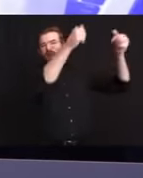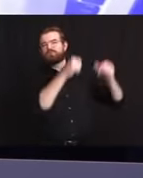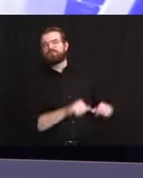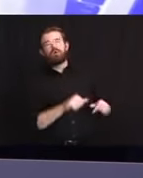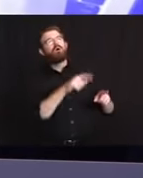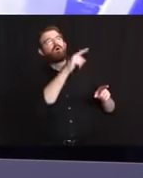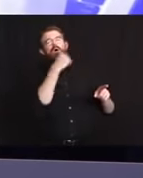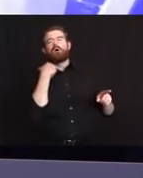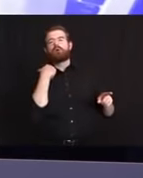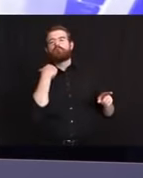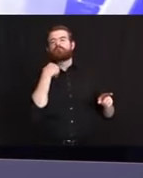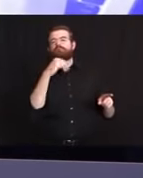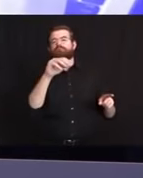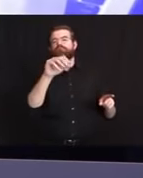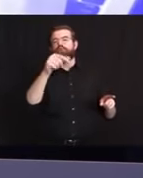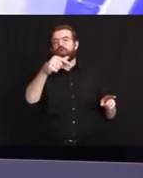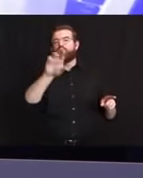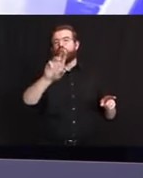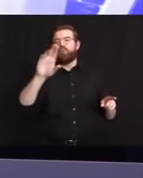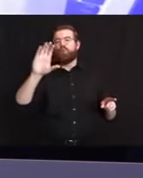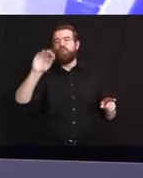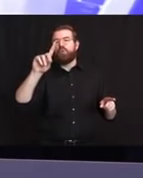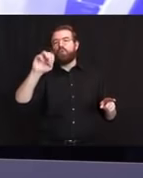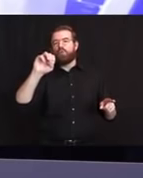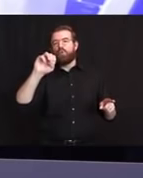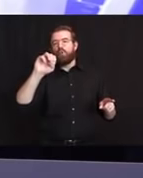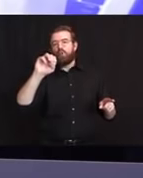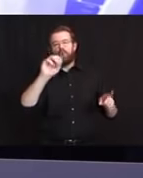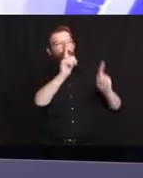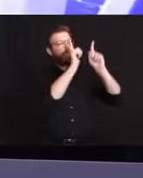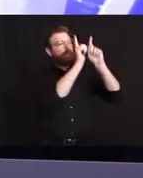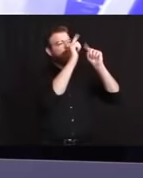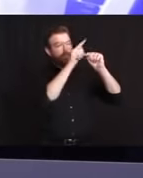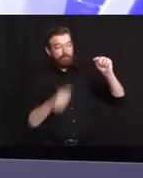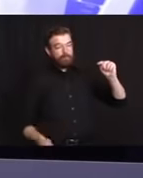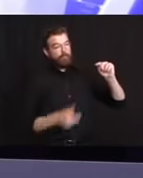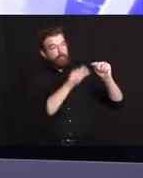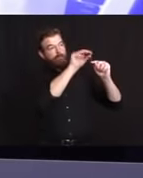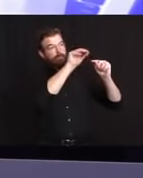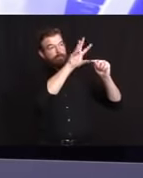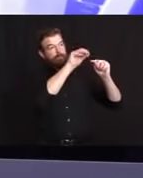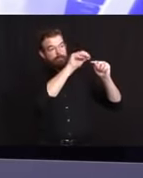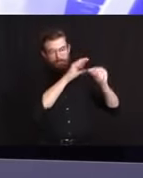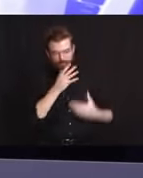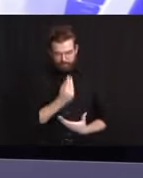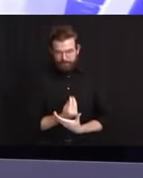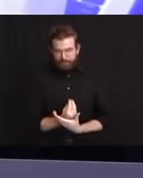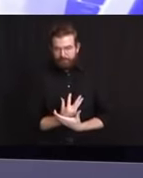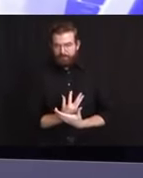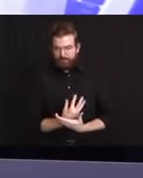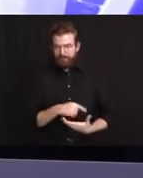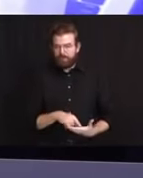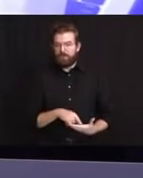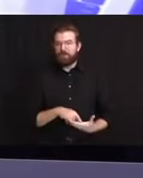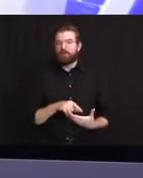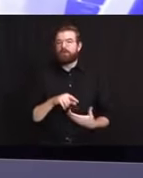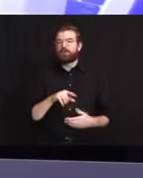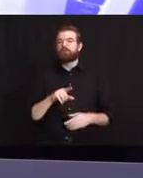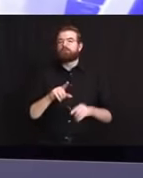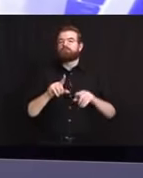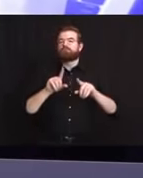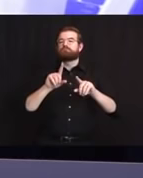will call the traveler to remind them of the request to self-quarantine and make sure they know where they can go for testing if needed